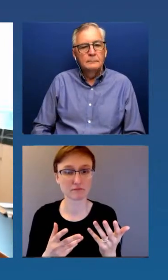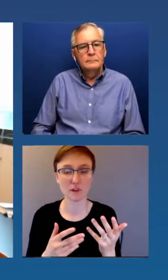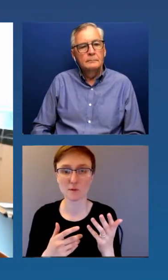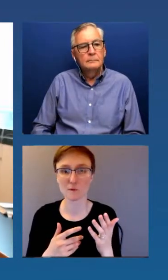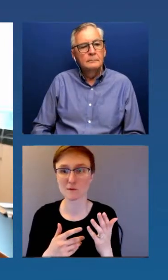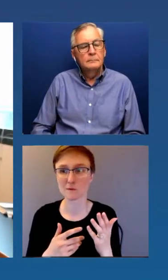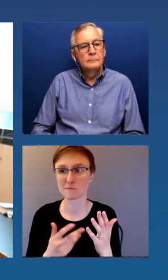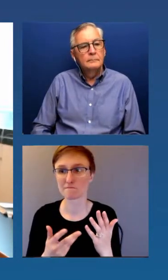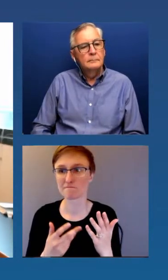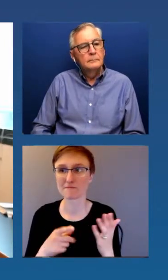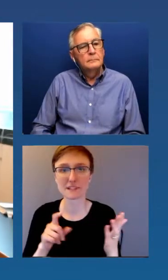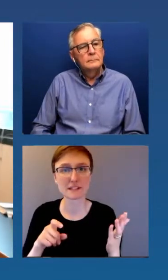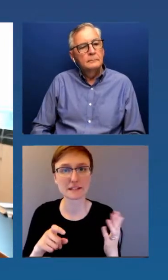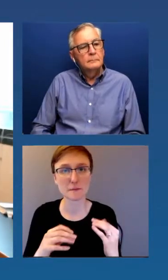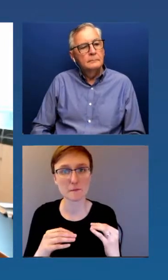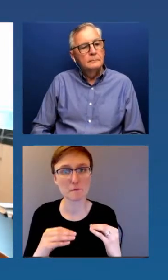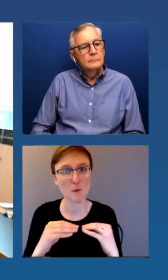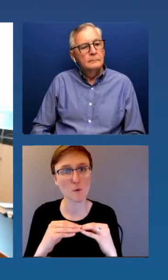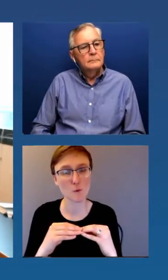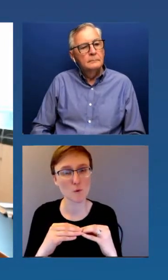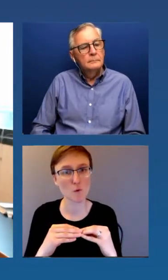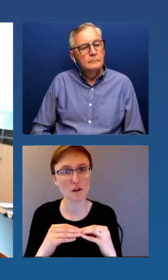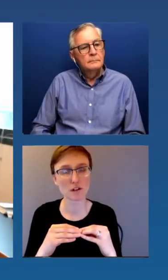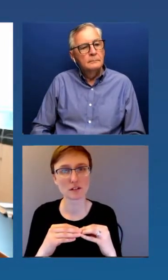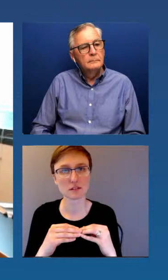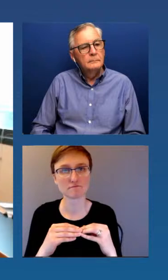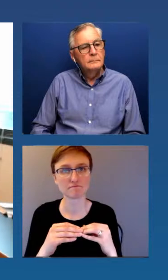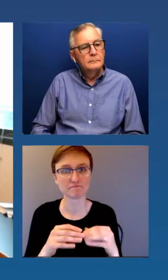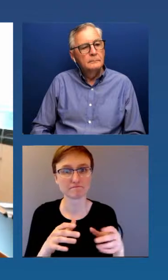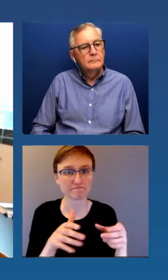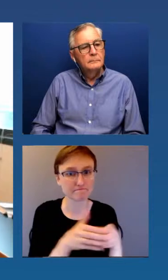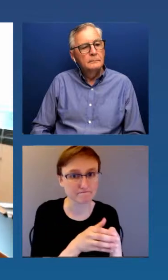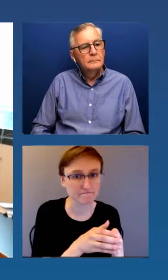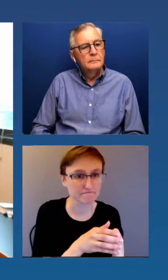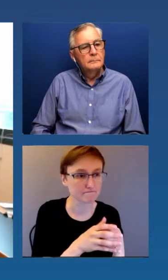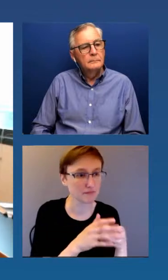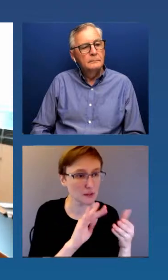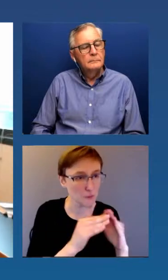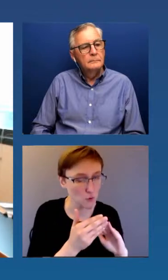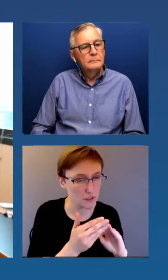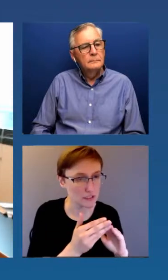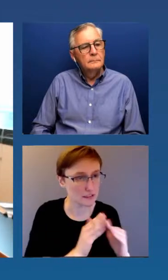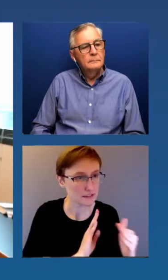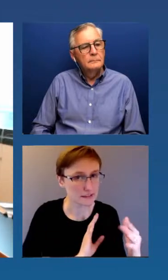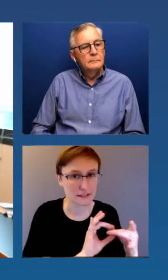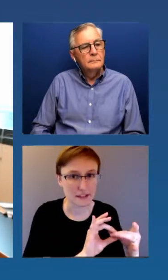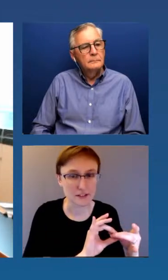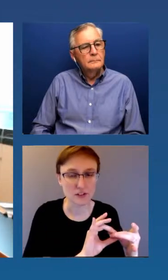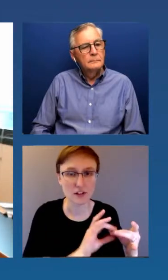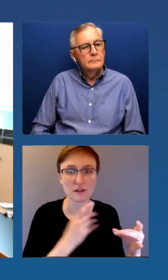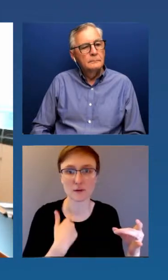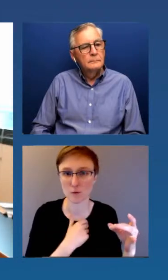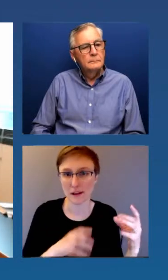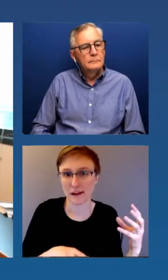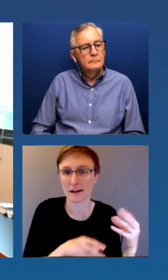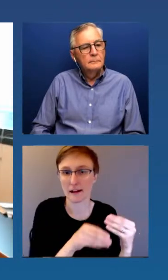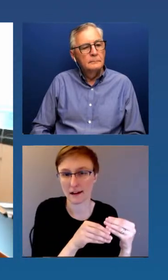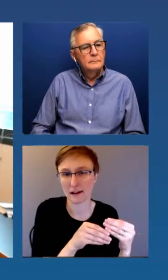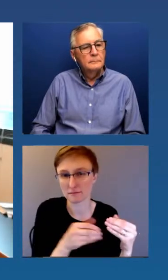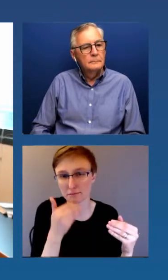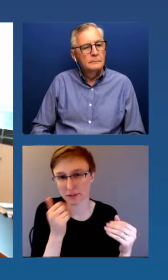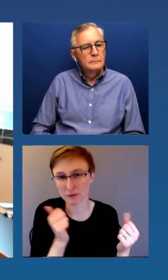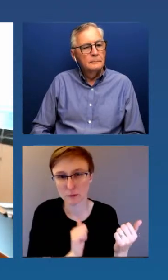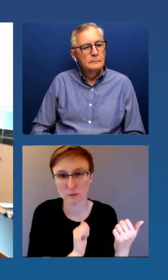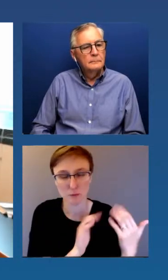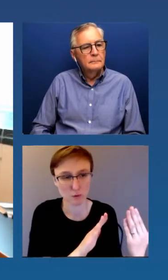intensive or even more micro community, more micro level intervention, we started introducing those interventions as well. So